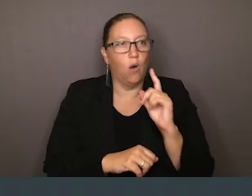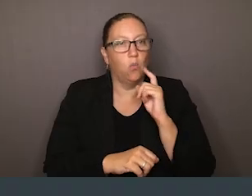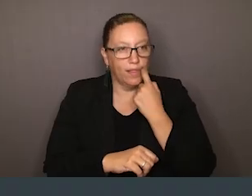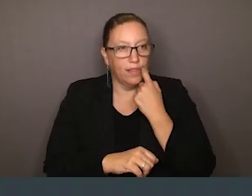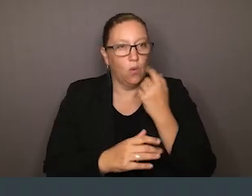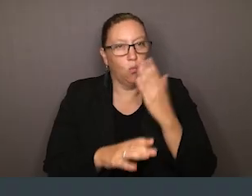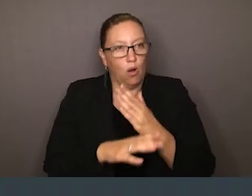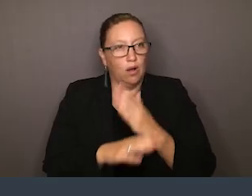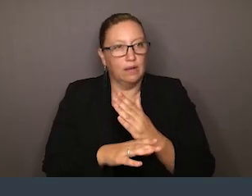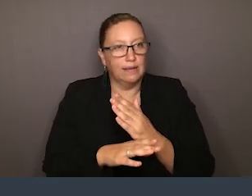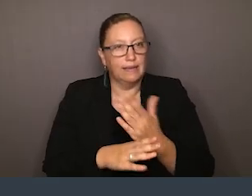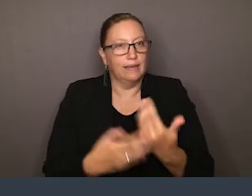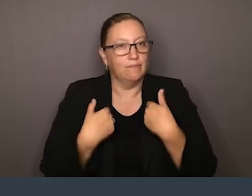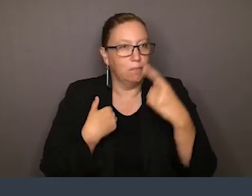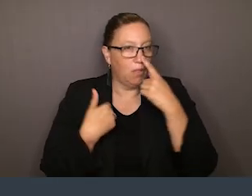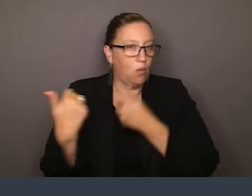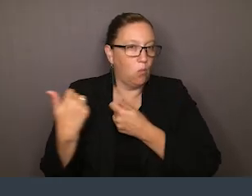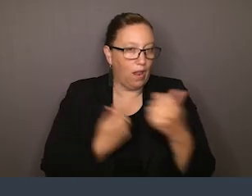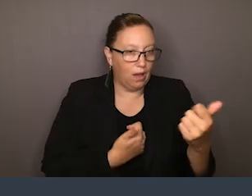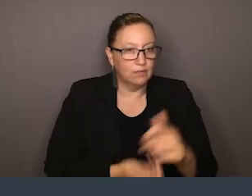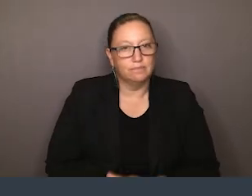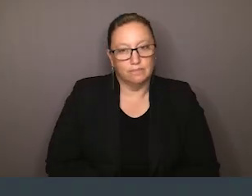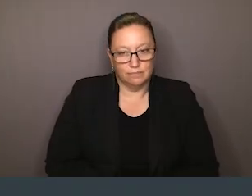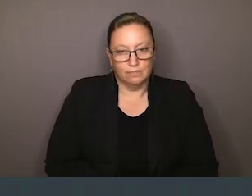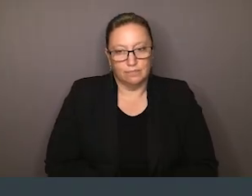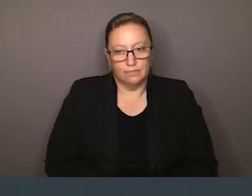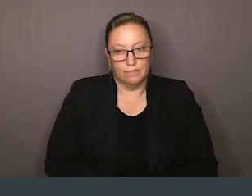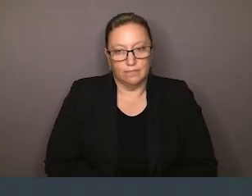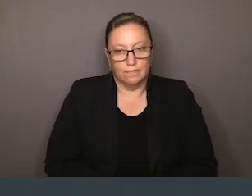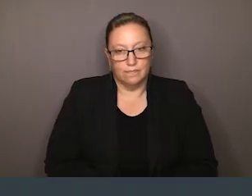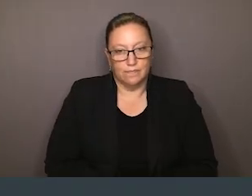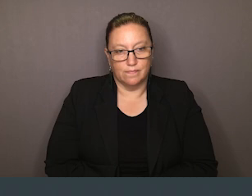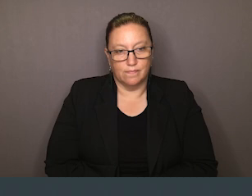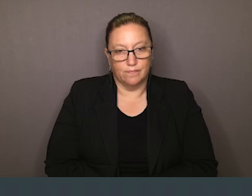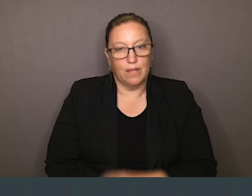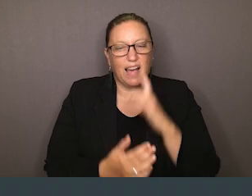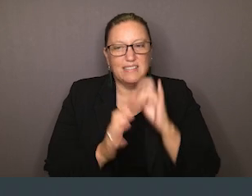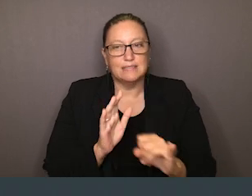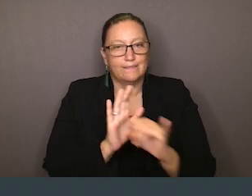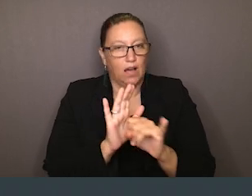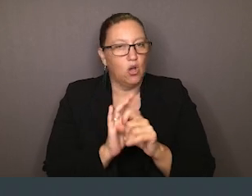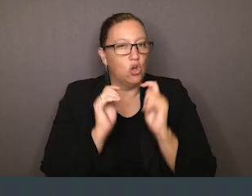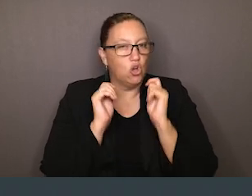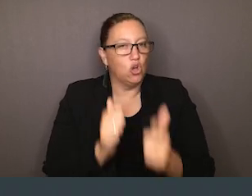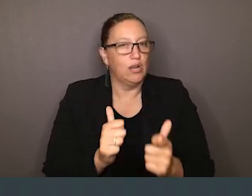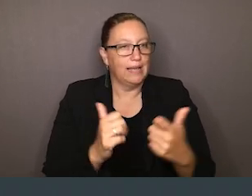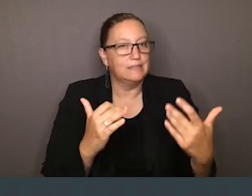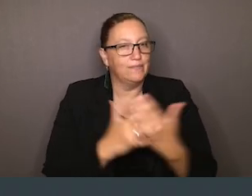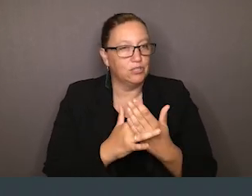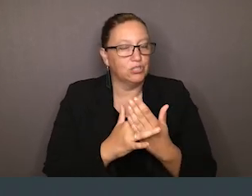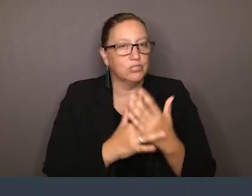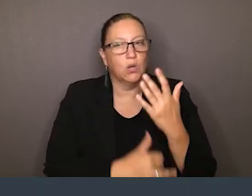people well, and on identifying early interventions when problems do emerge. A